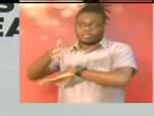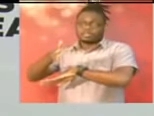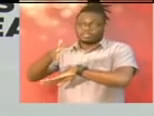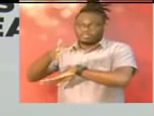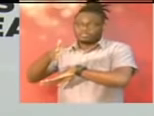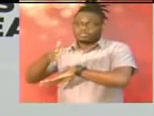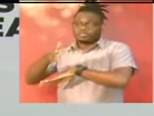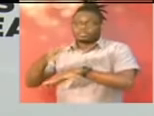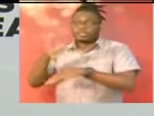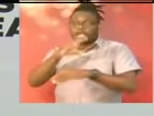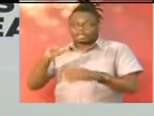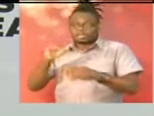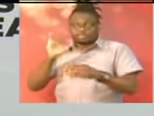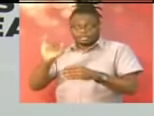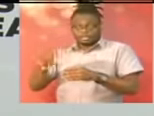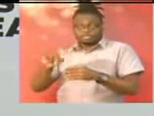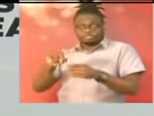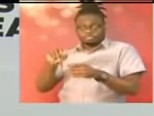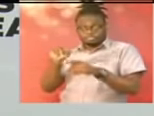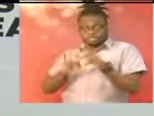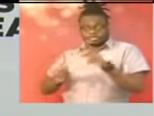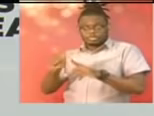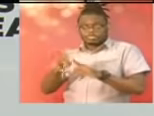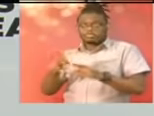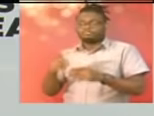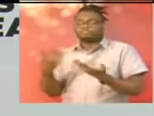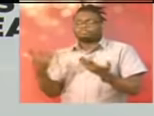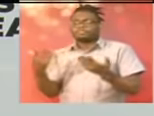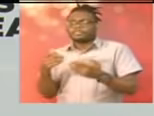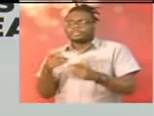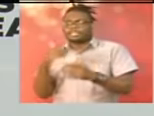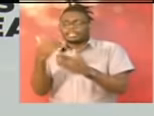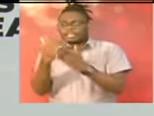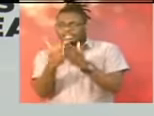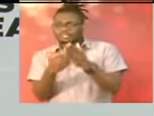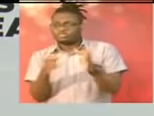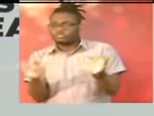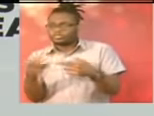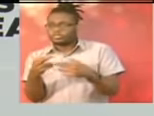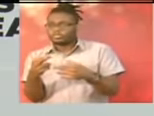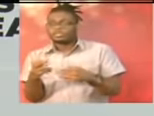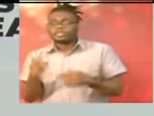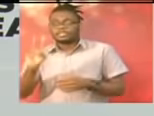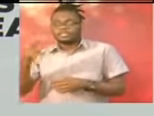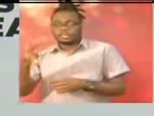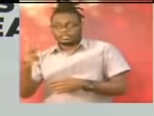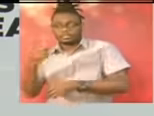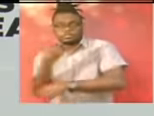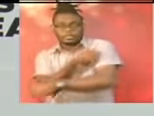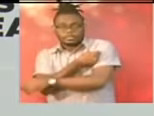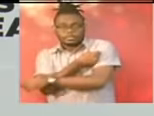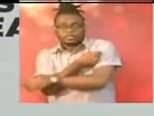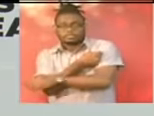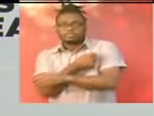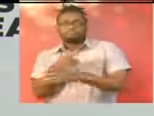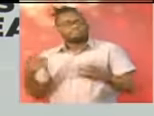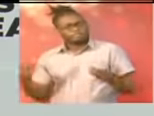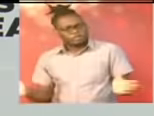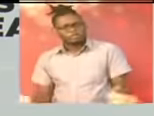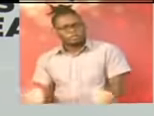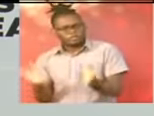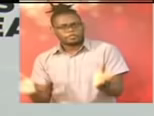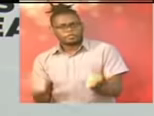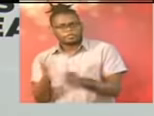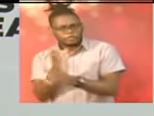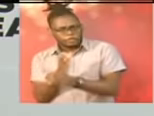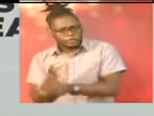for those persons scheduled to take their second jab. We also want to encourage the caregivers and the